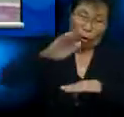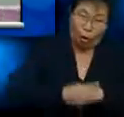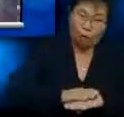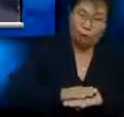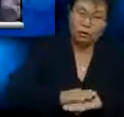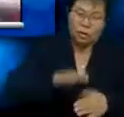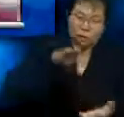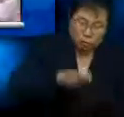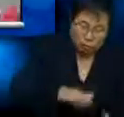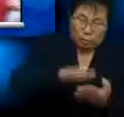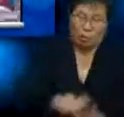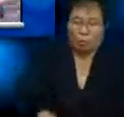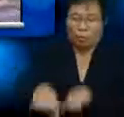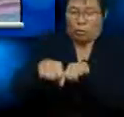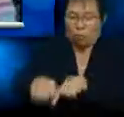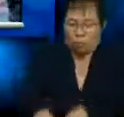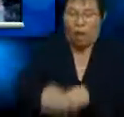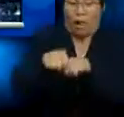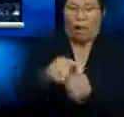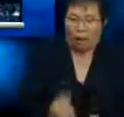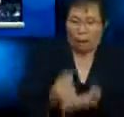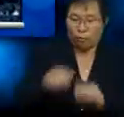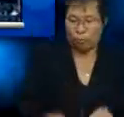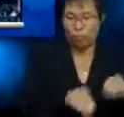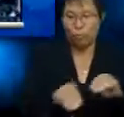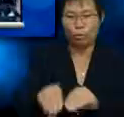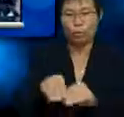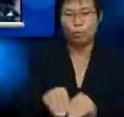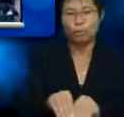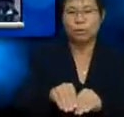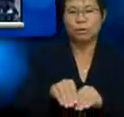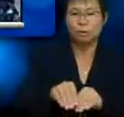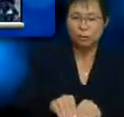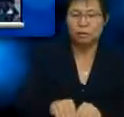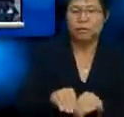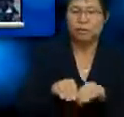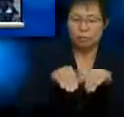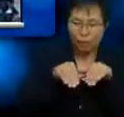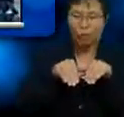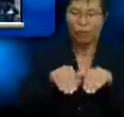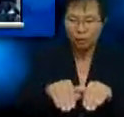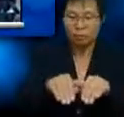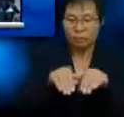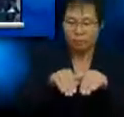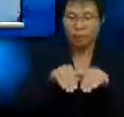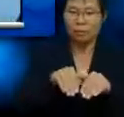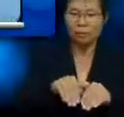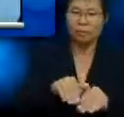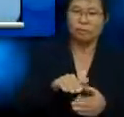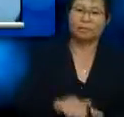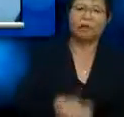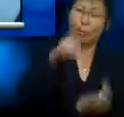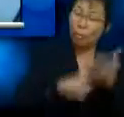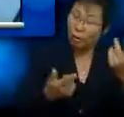rider. The spring helps to move the spring rider backwards and we bend the springs.